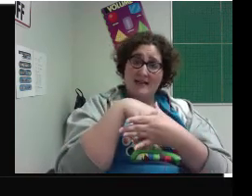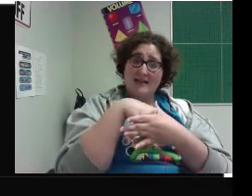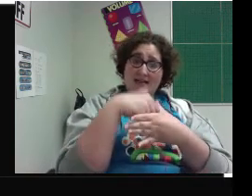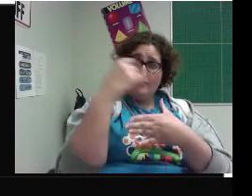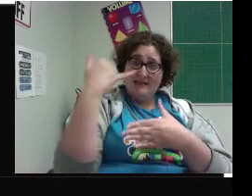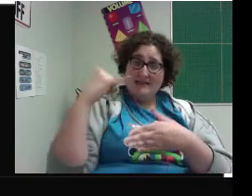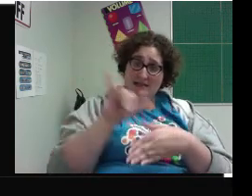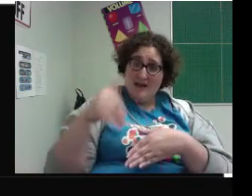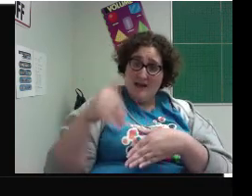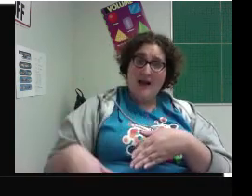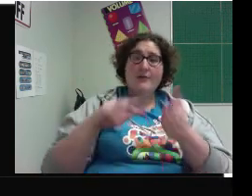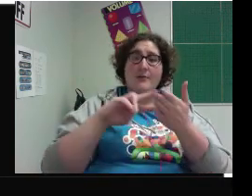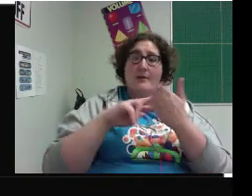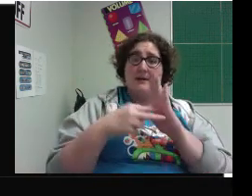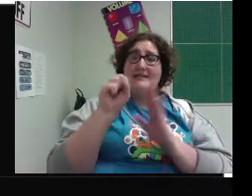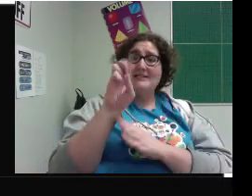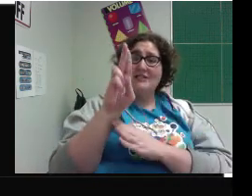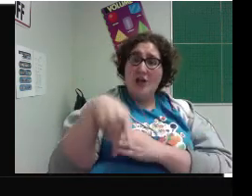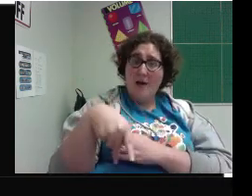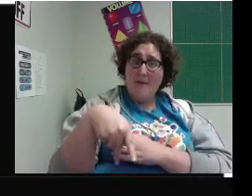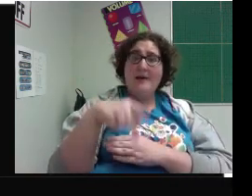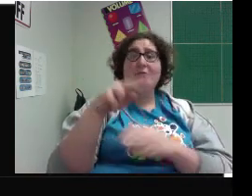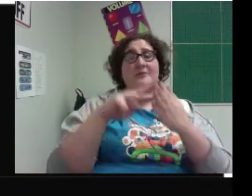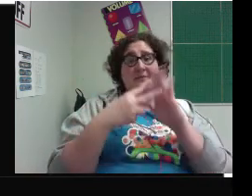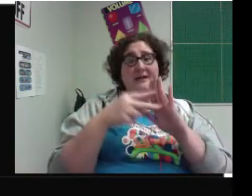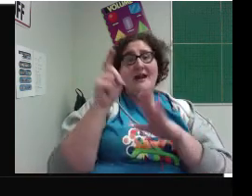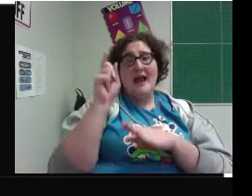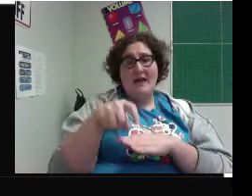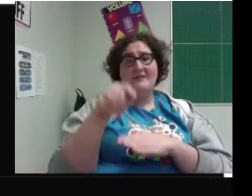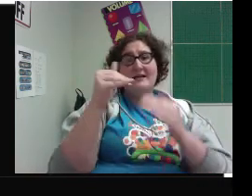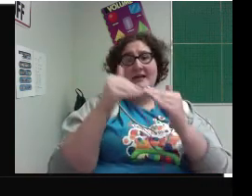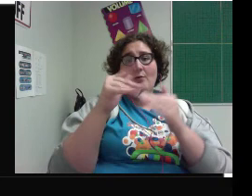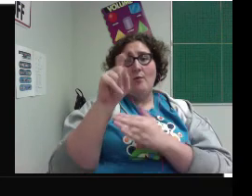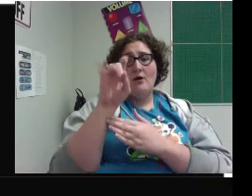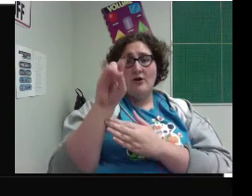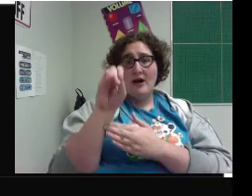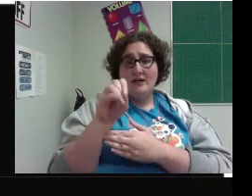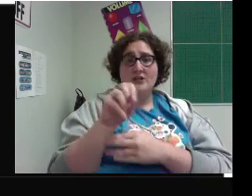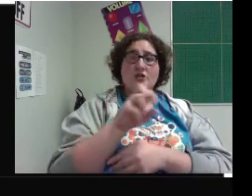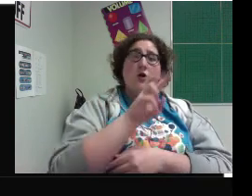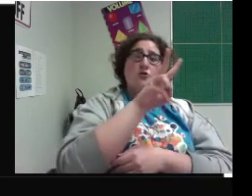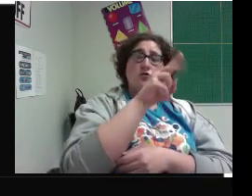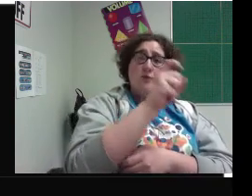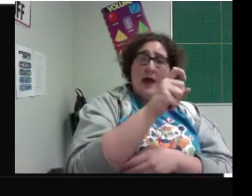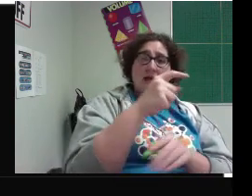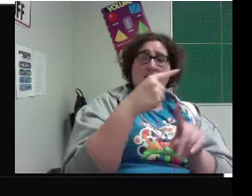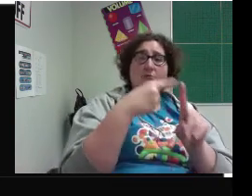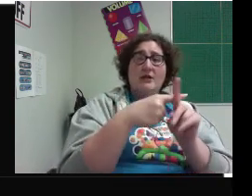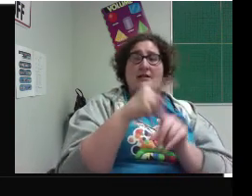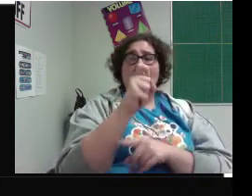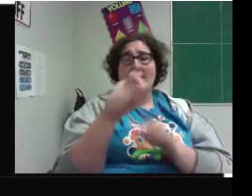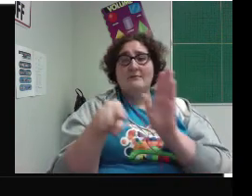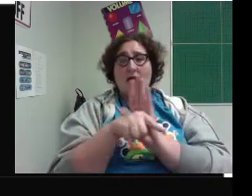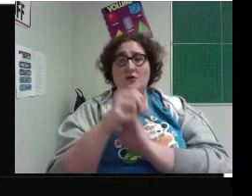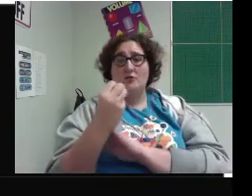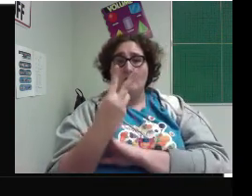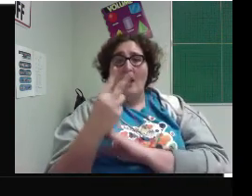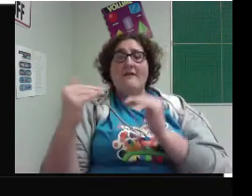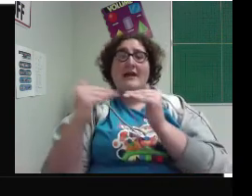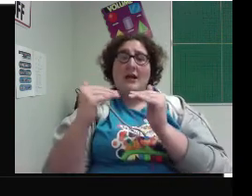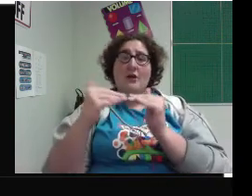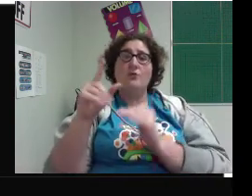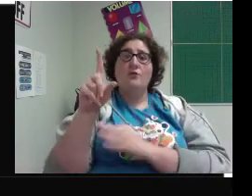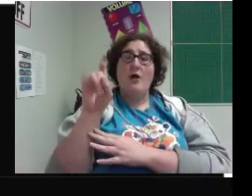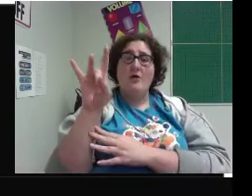means that they're supplementary to each other. So I can set up to solve for x. 2x plus x minus 12